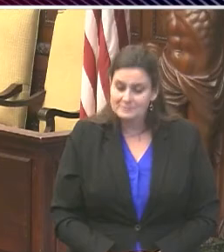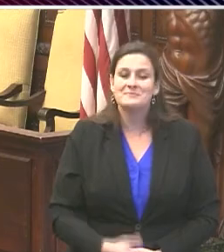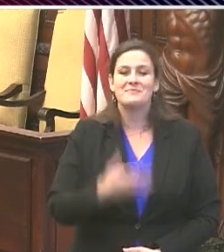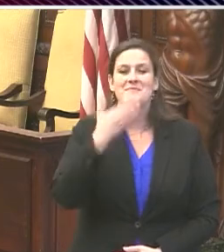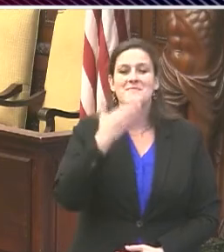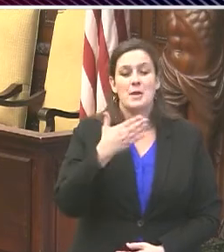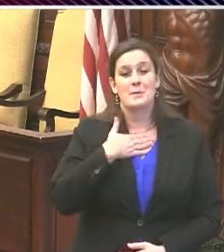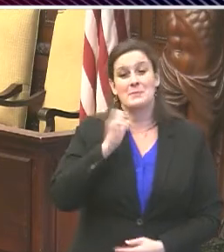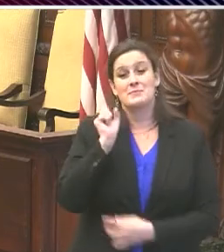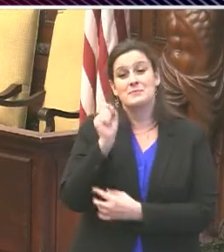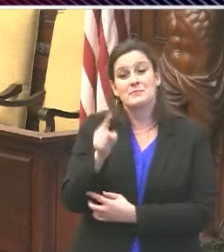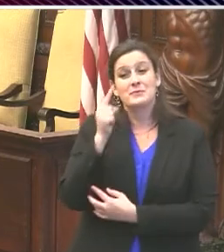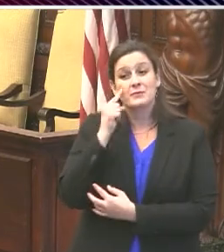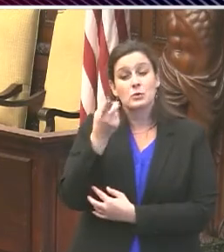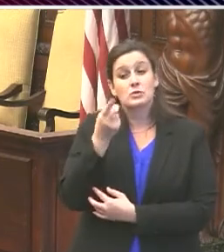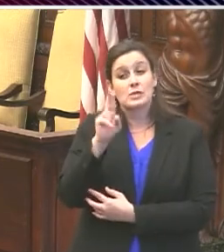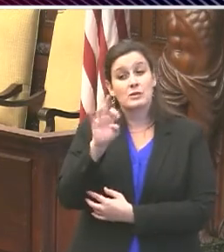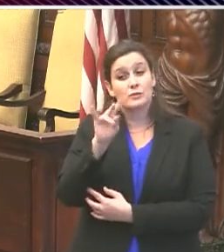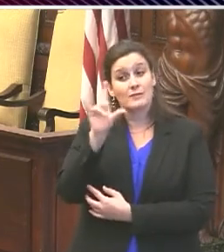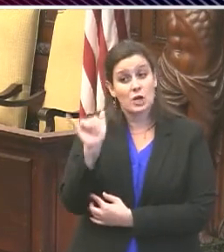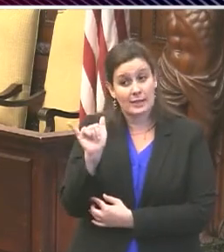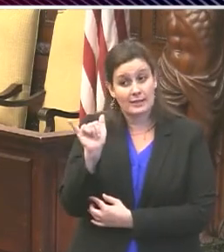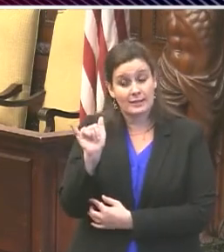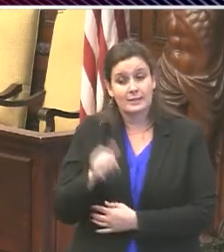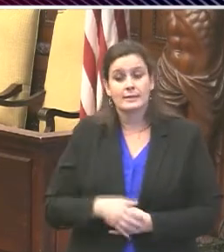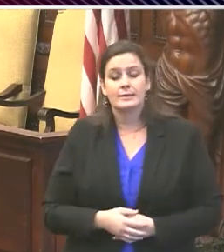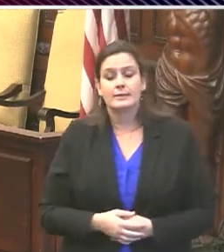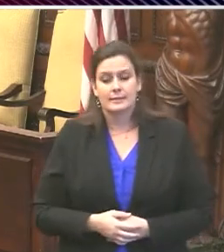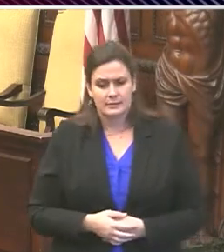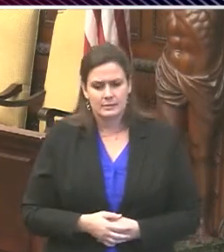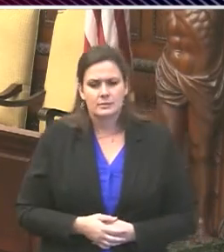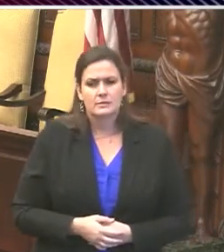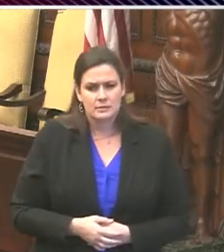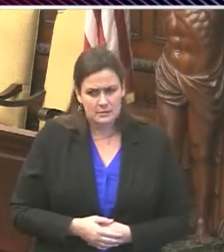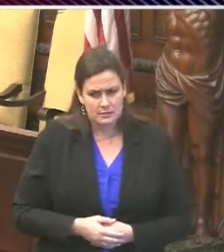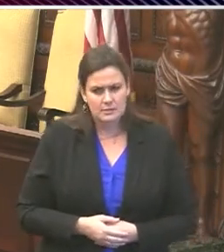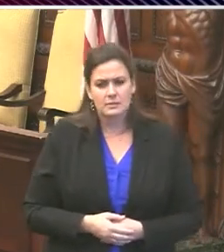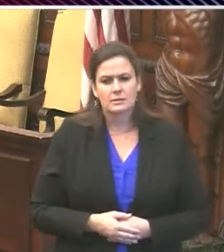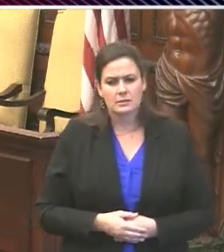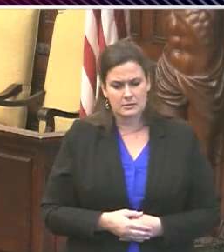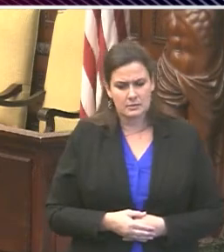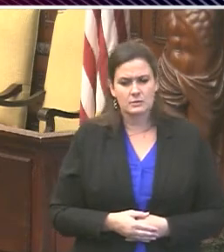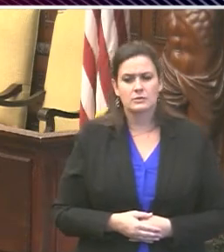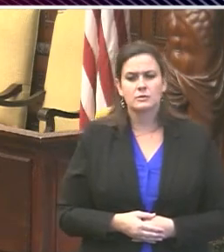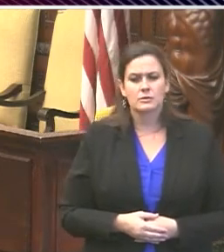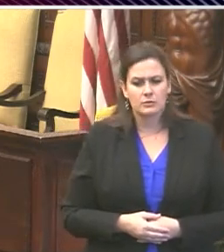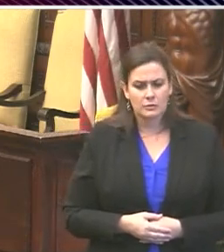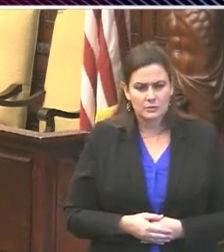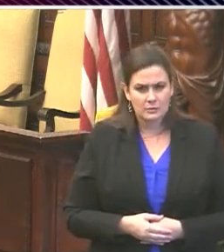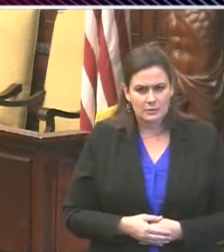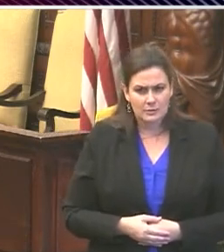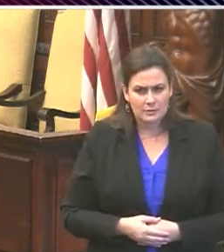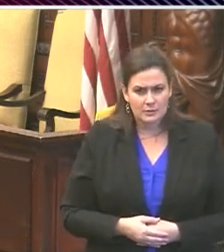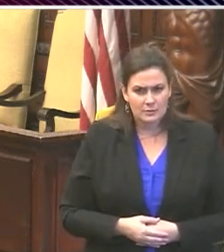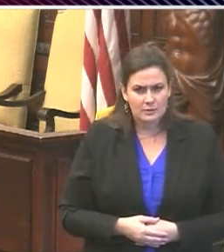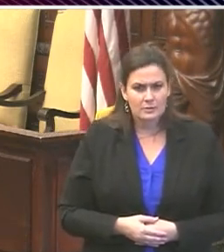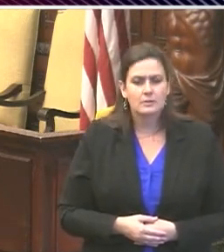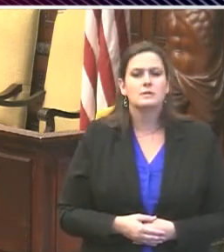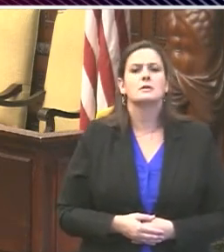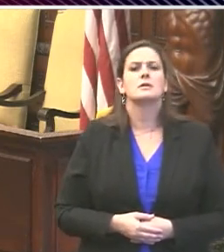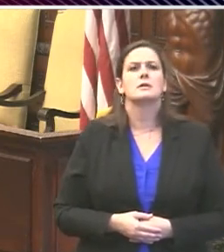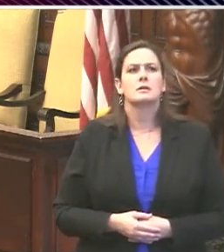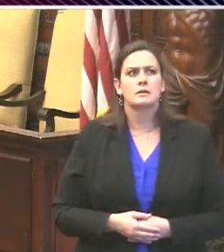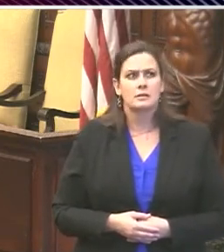My question is for Dr. Farley. As you see right now with the college football landscape going on, with a lot of conferences